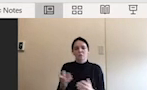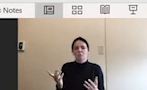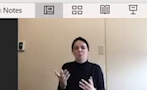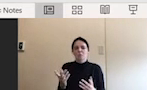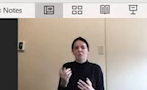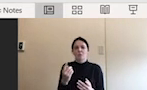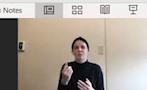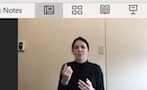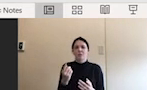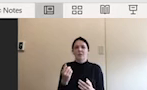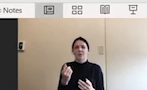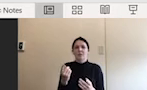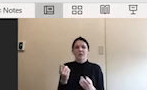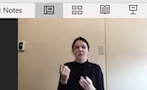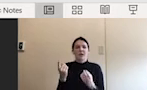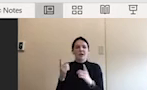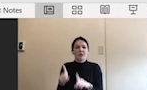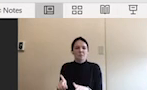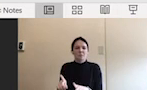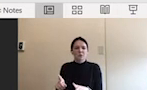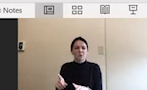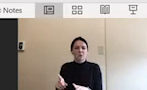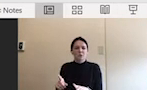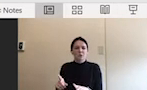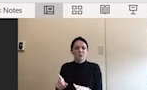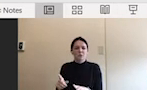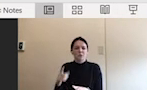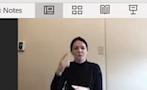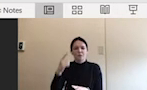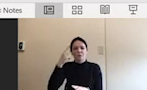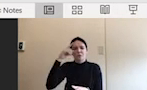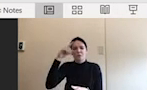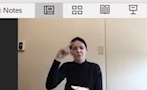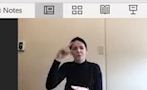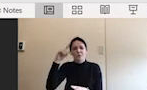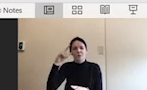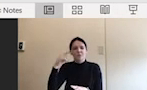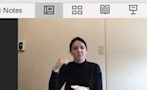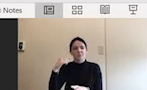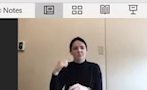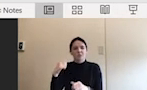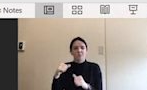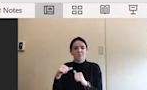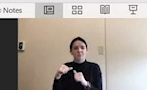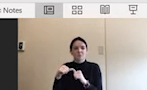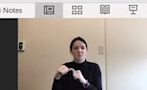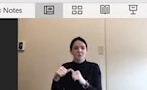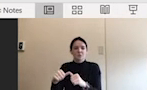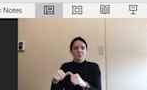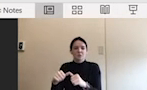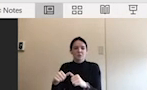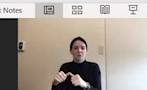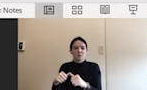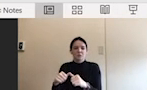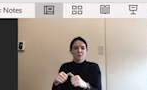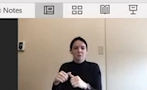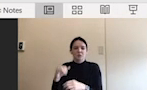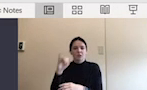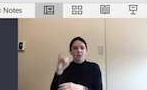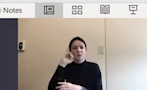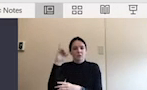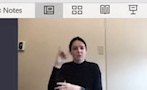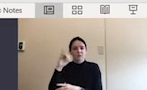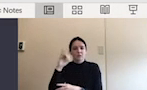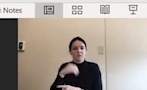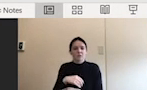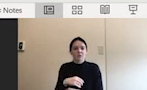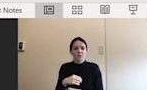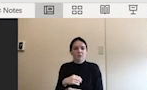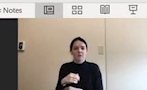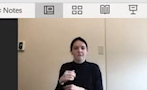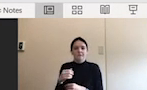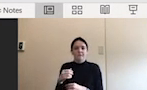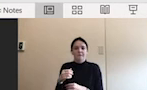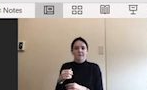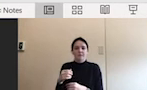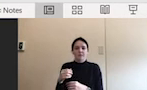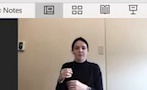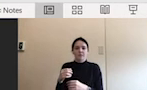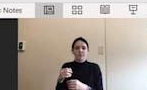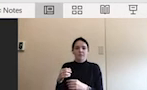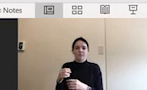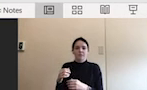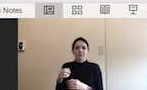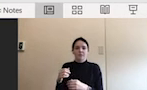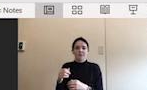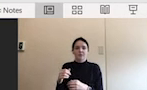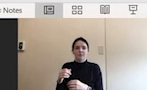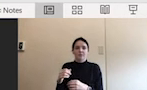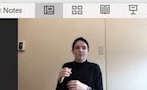happens for this equation to maintain its steady state, right? So for the flow to continuously not happen,